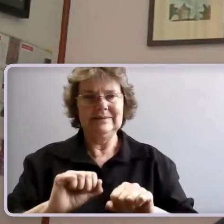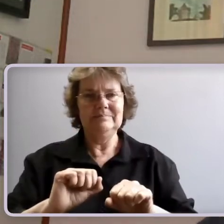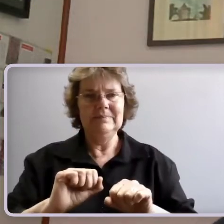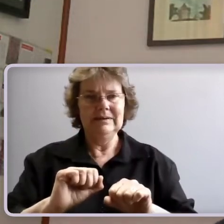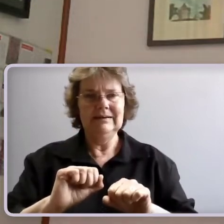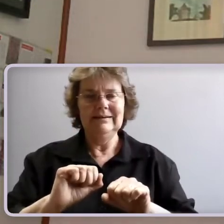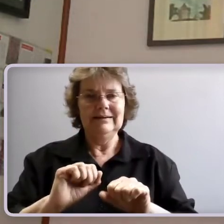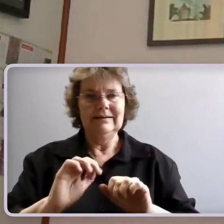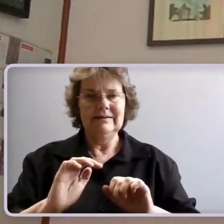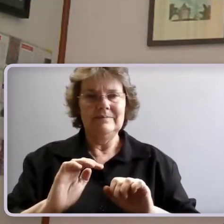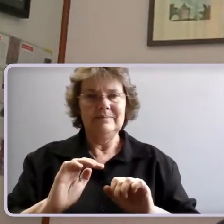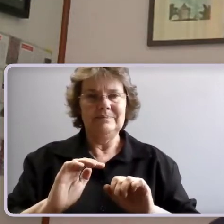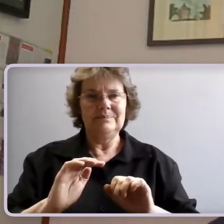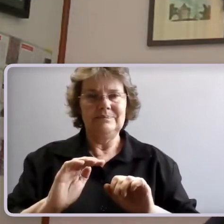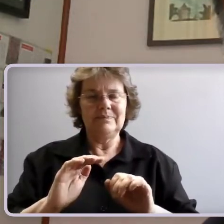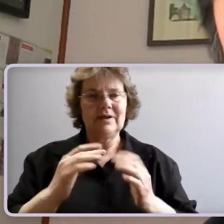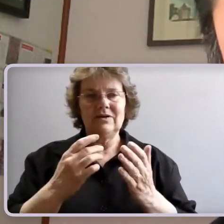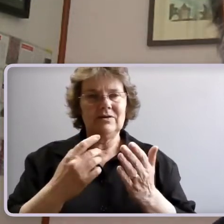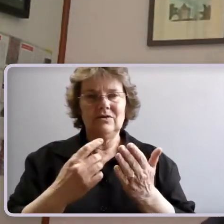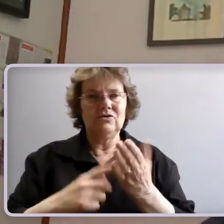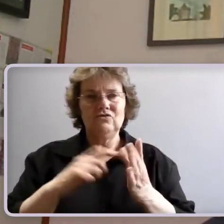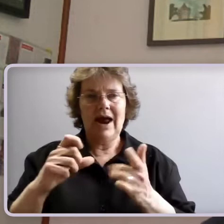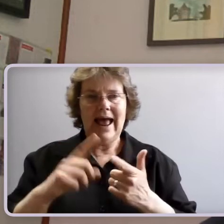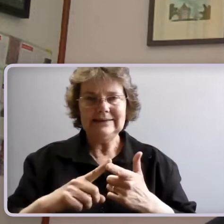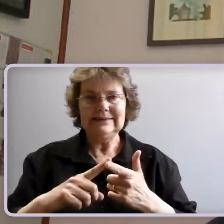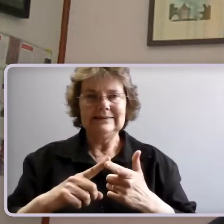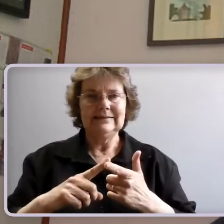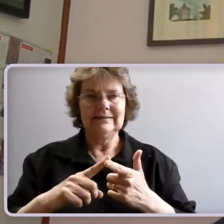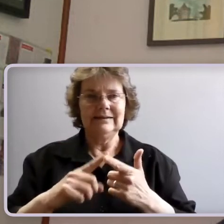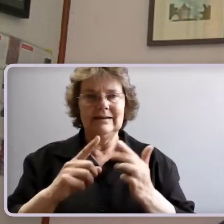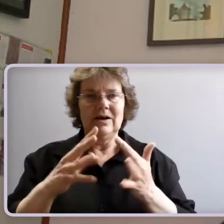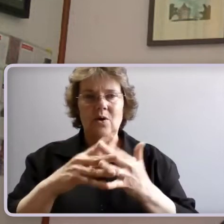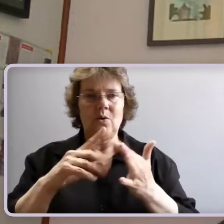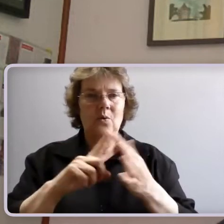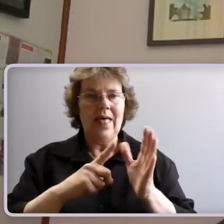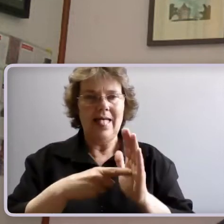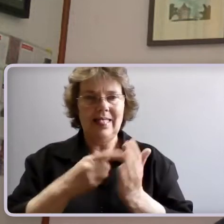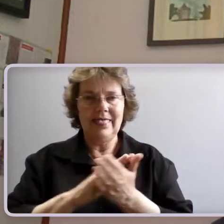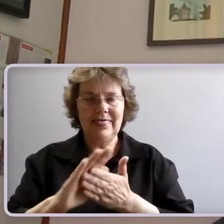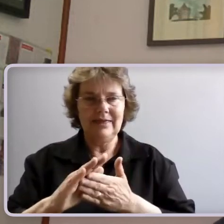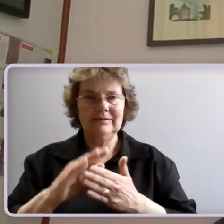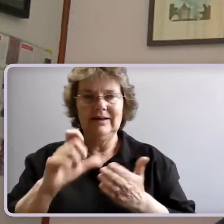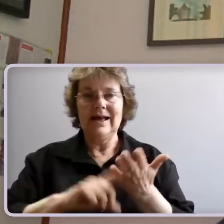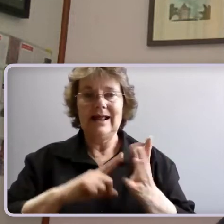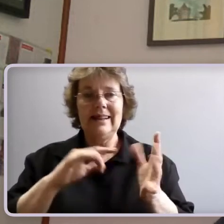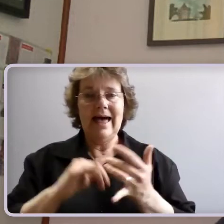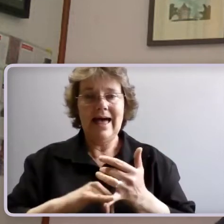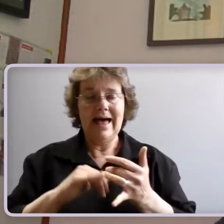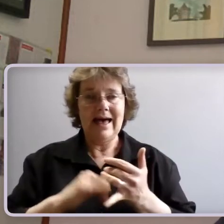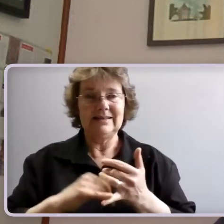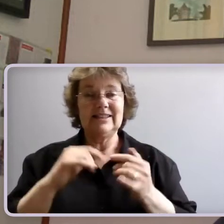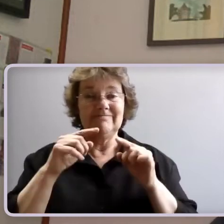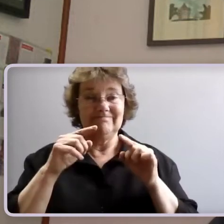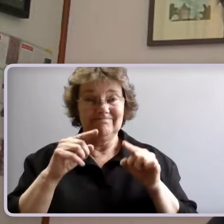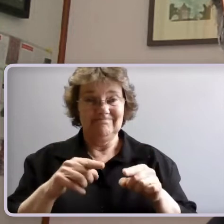where race and wealth and class still play a lot into how governments respond to you and